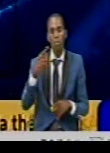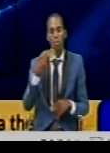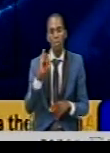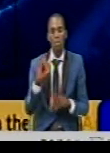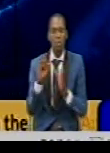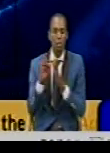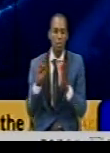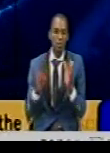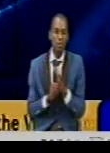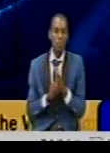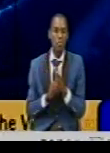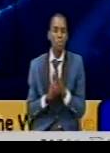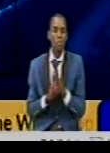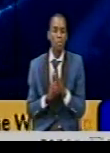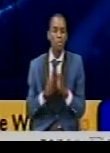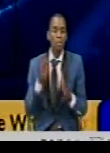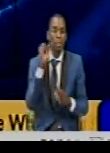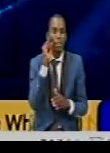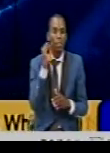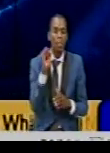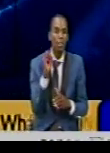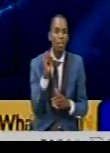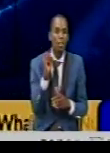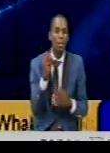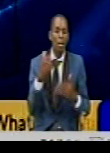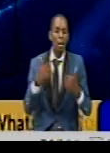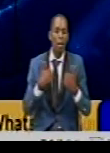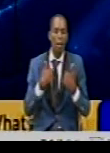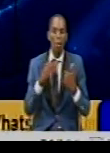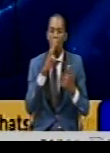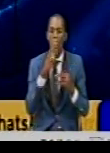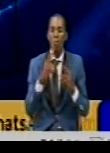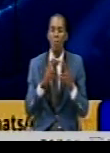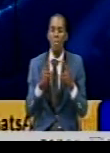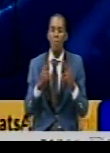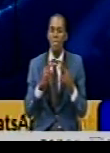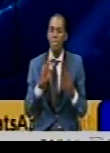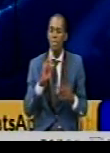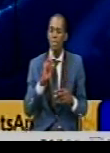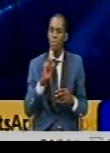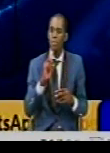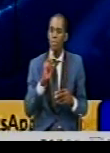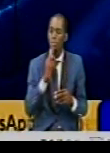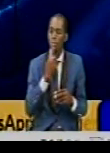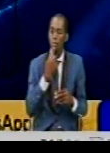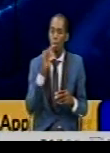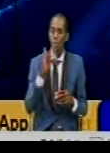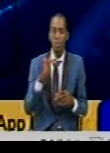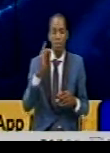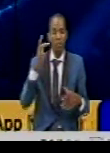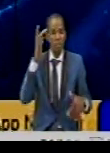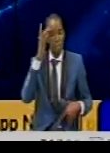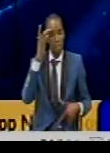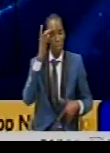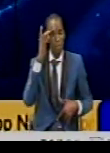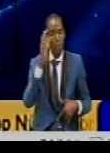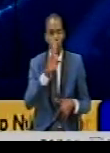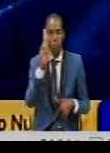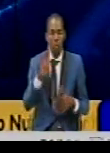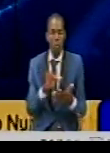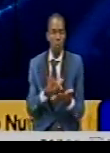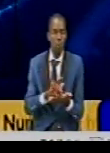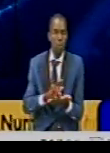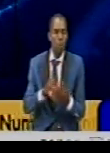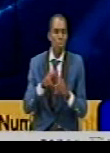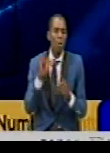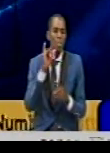Sister Sarah Job from Kogi State at Jaokuta local government. According to her, she's been very sick.